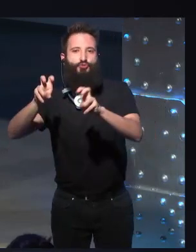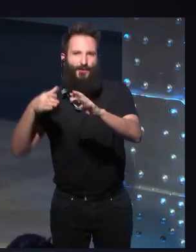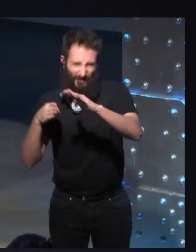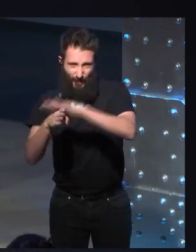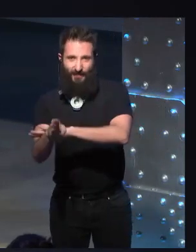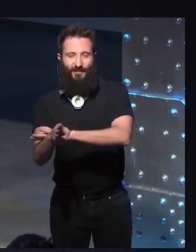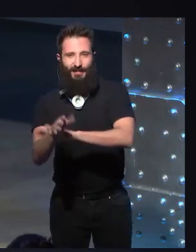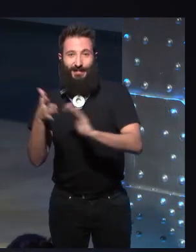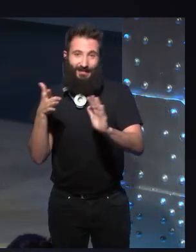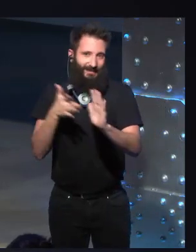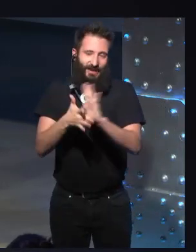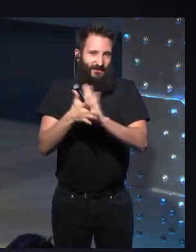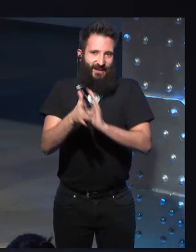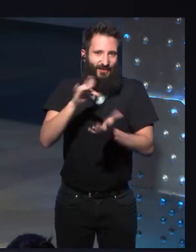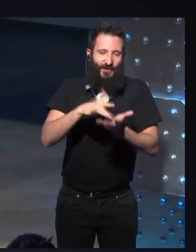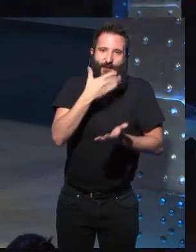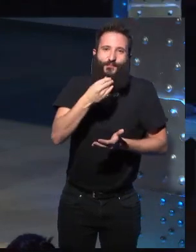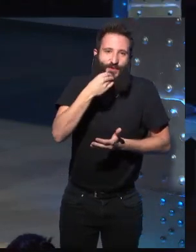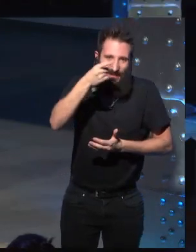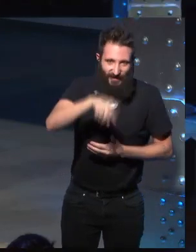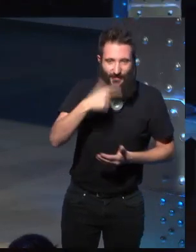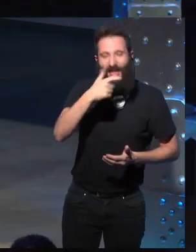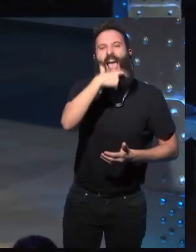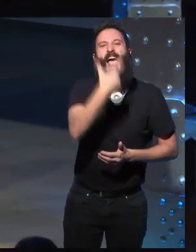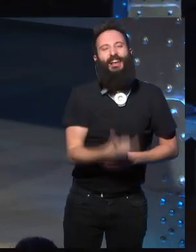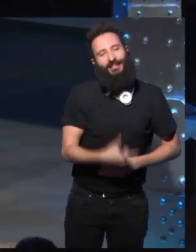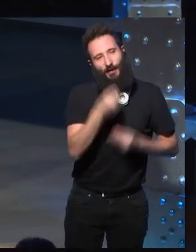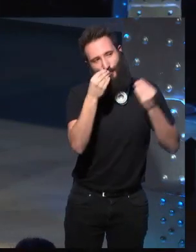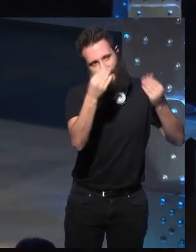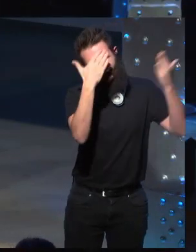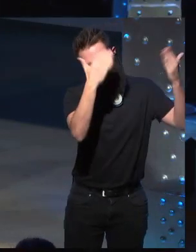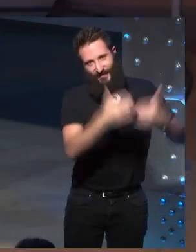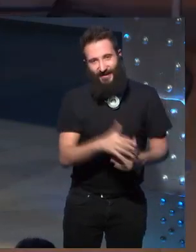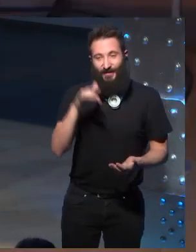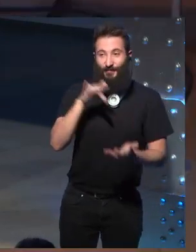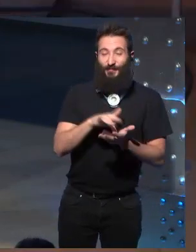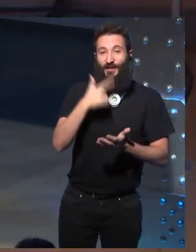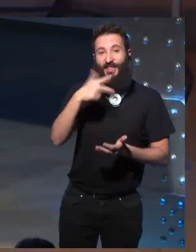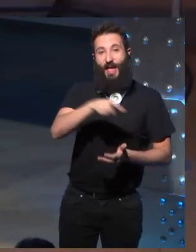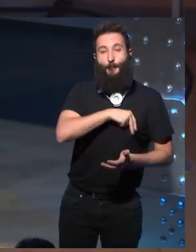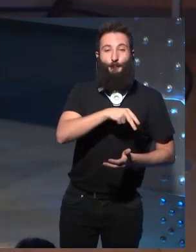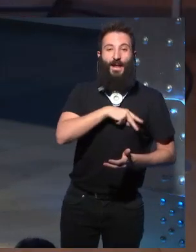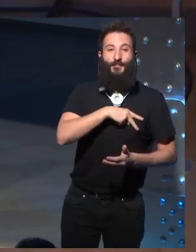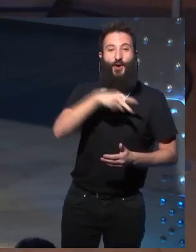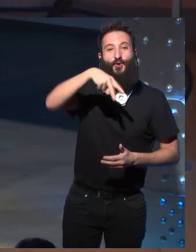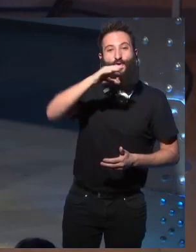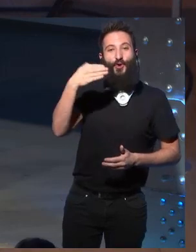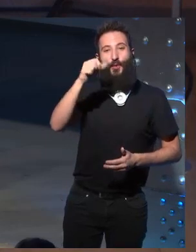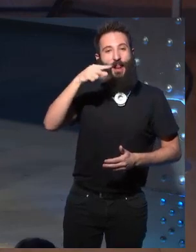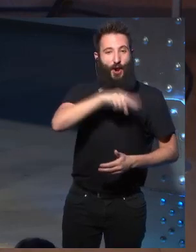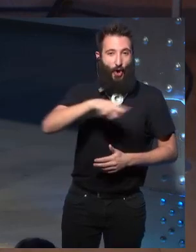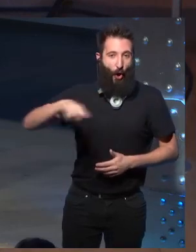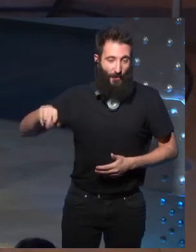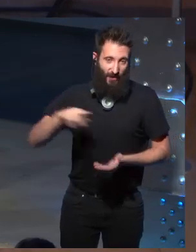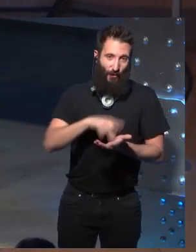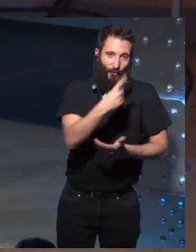done, Albert. Yeah. Sí, que dices que le podían haber dado. You said that perhaps he should have got 10 Nobel